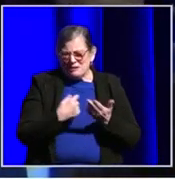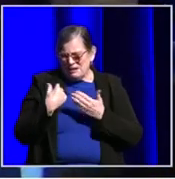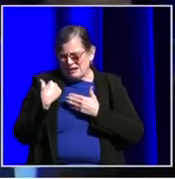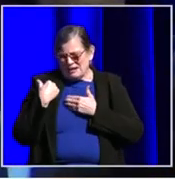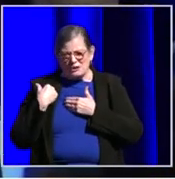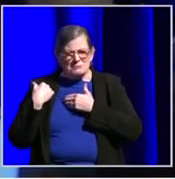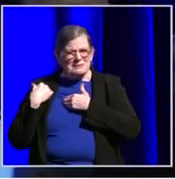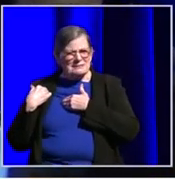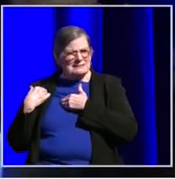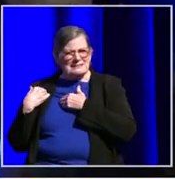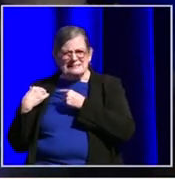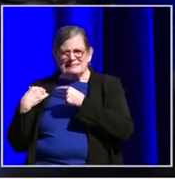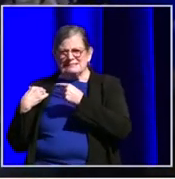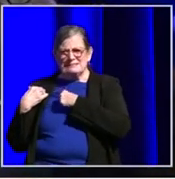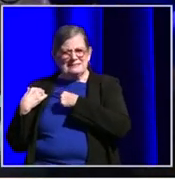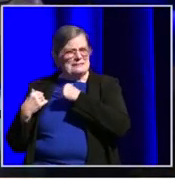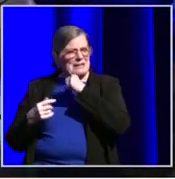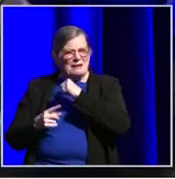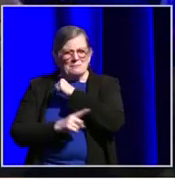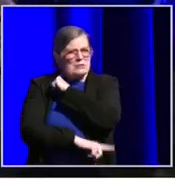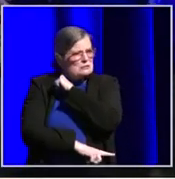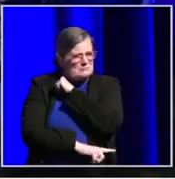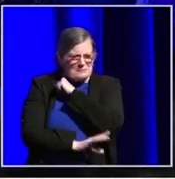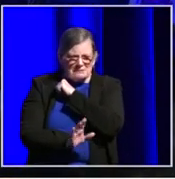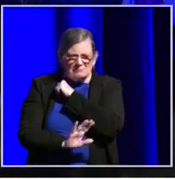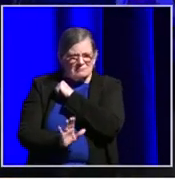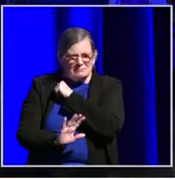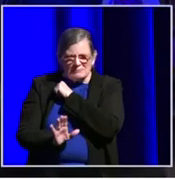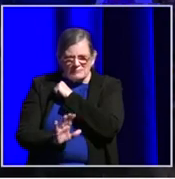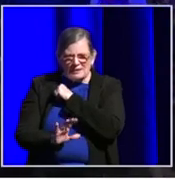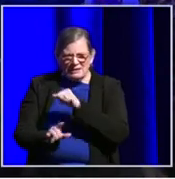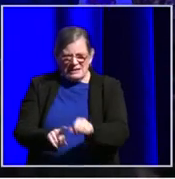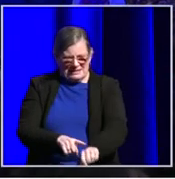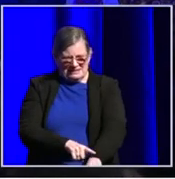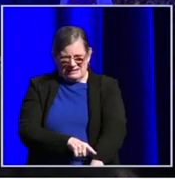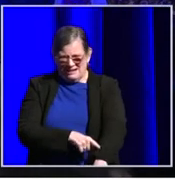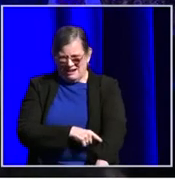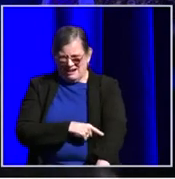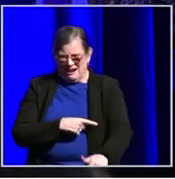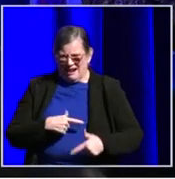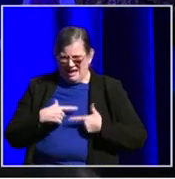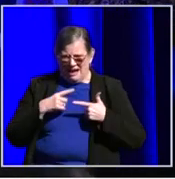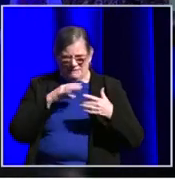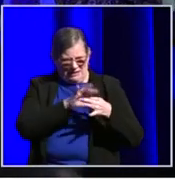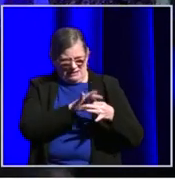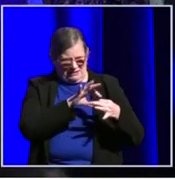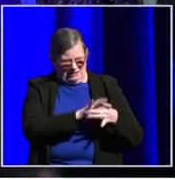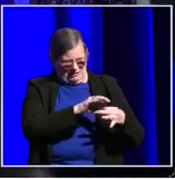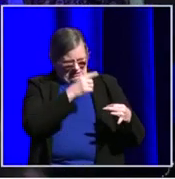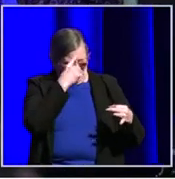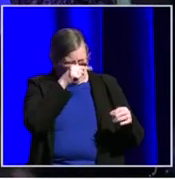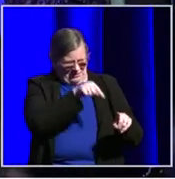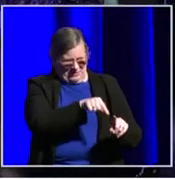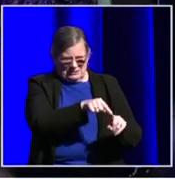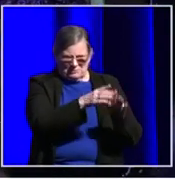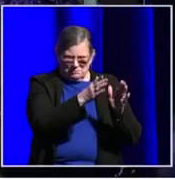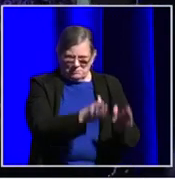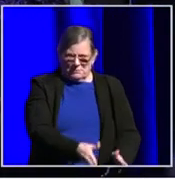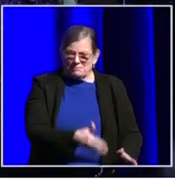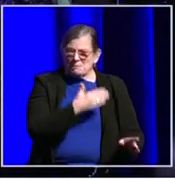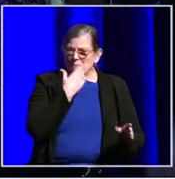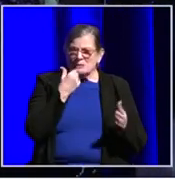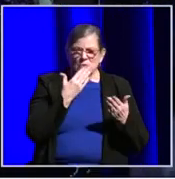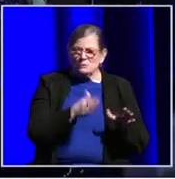is not punishment. It's a lifeline. And so sometimes the best way to save a